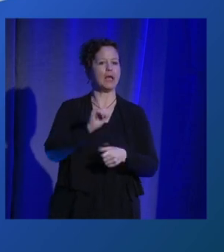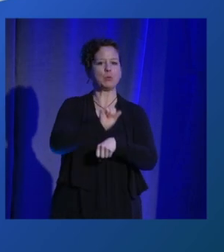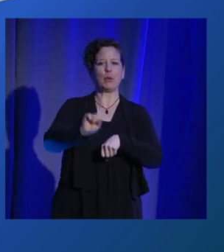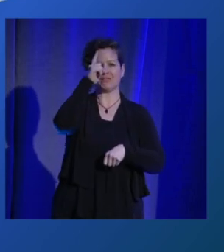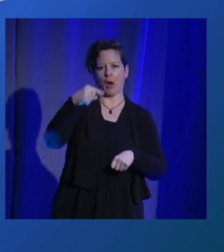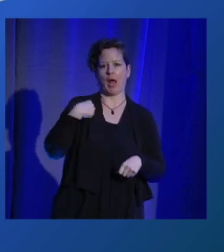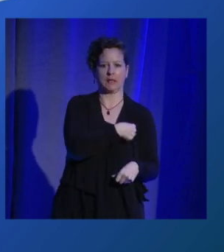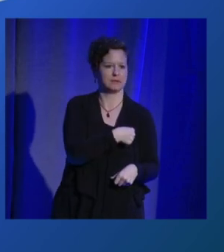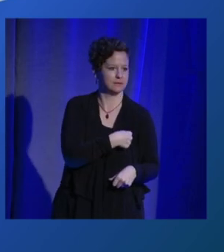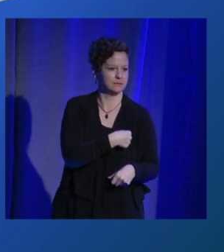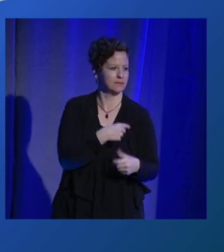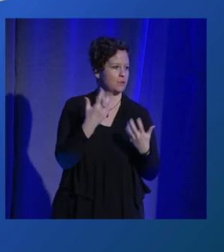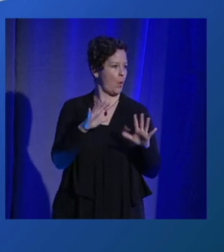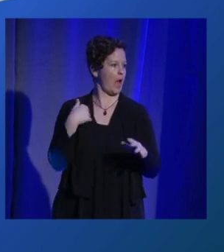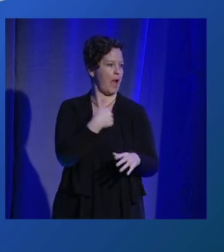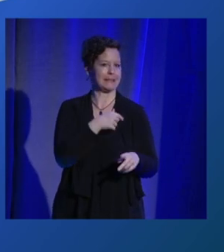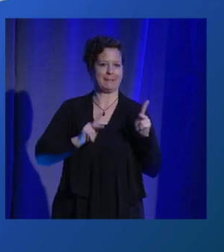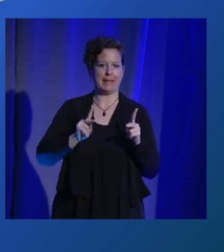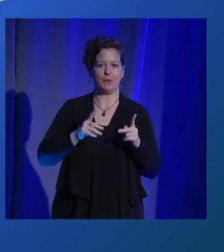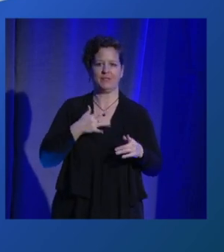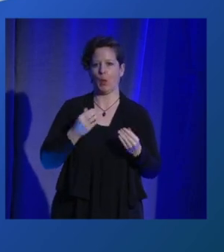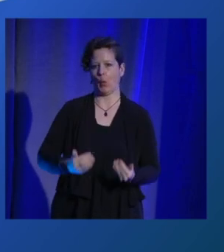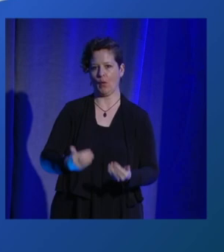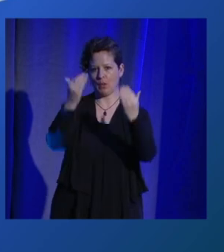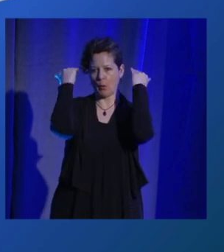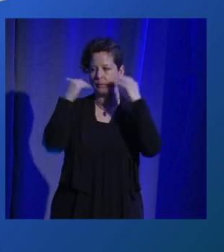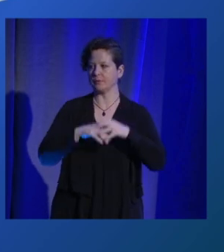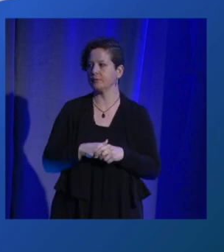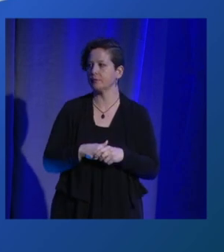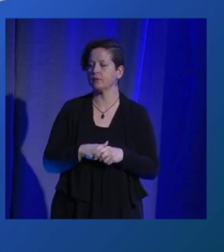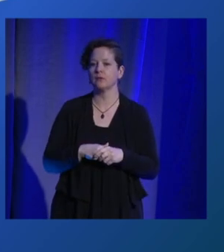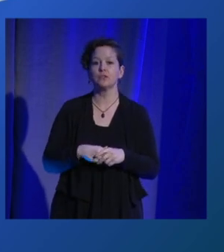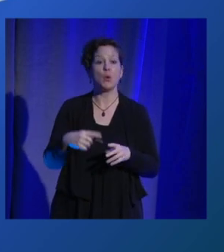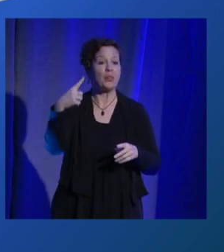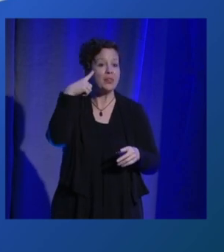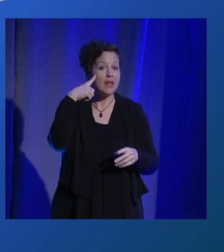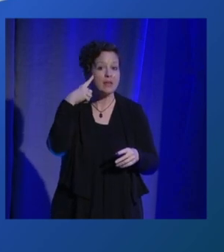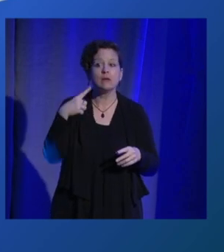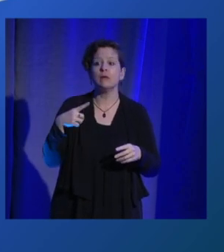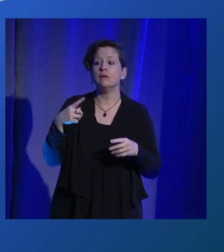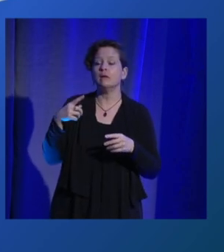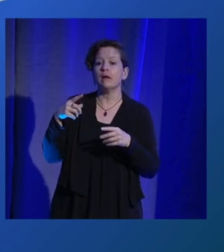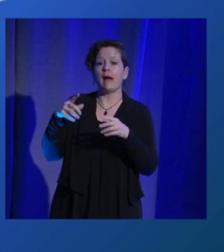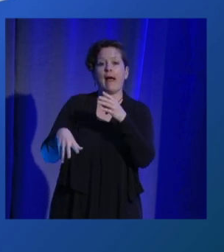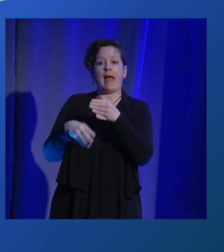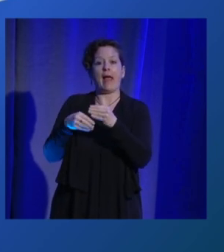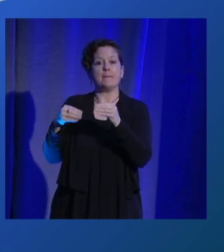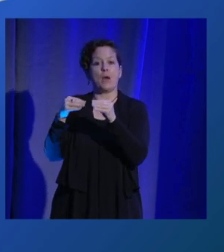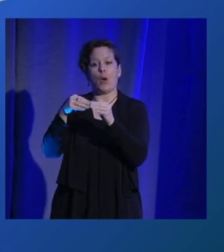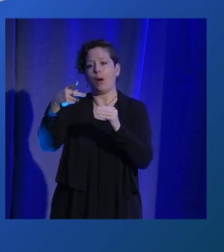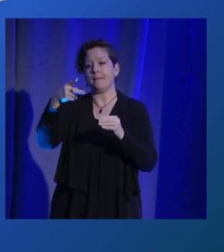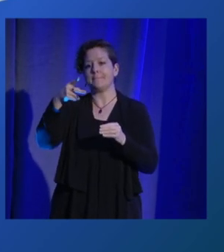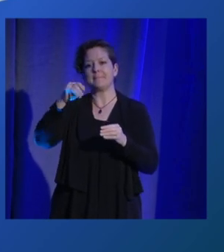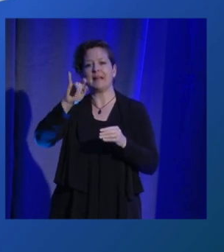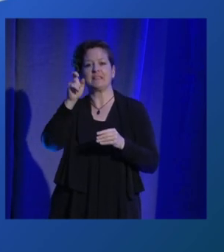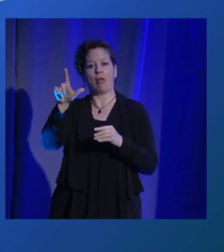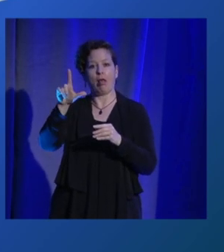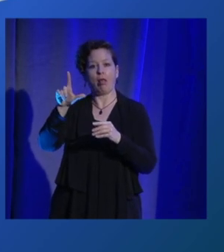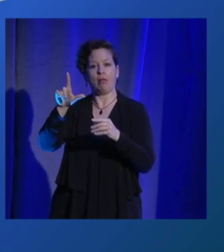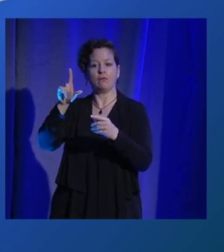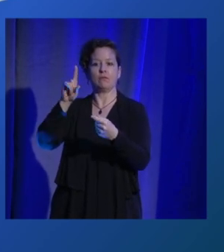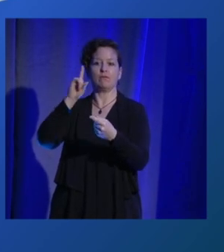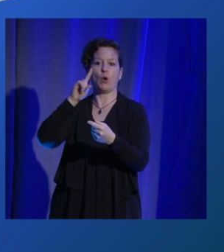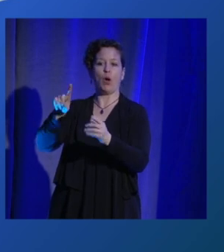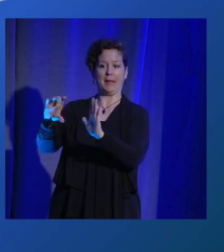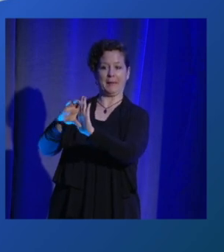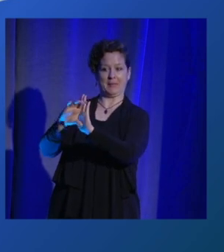this idea of all we need to do is add more pixels to the imagery for us to have a better understanding of the world that